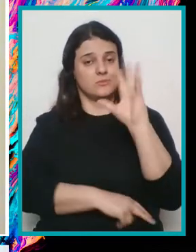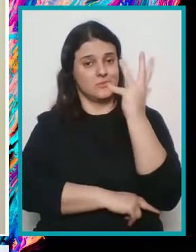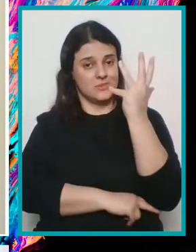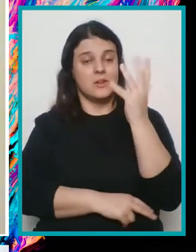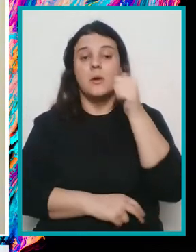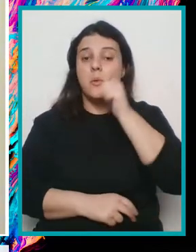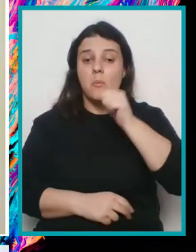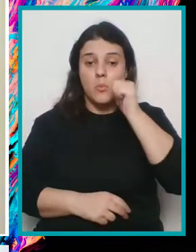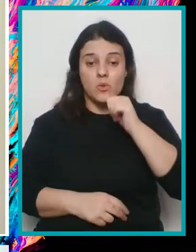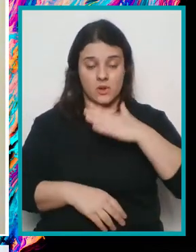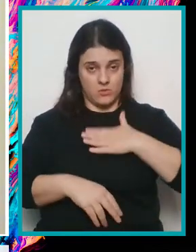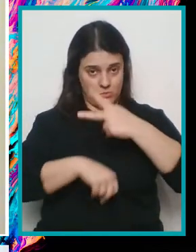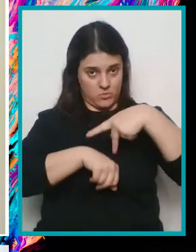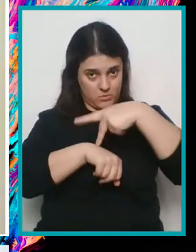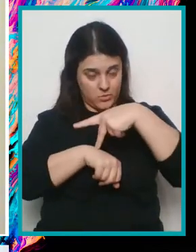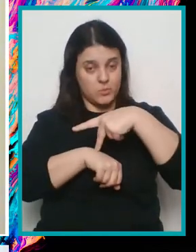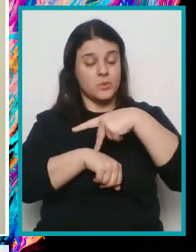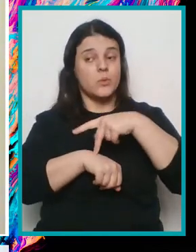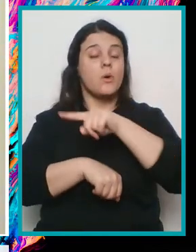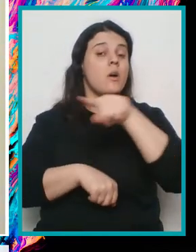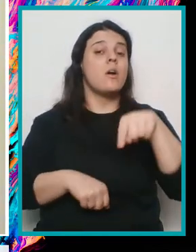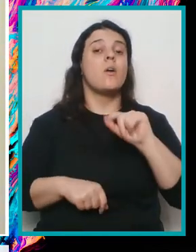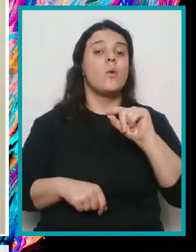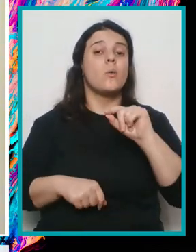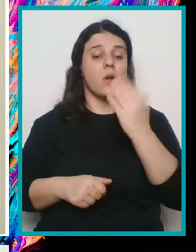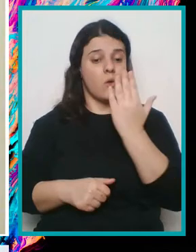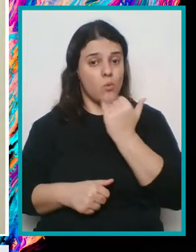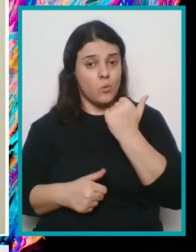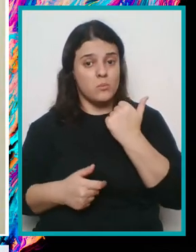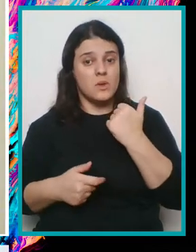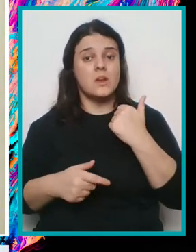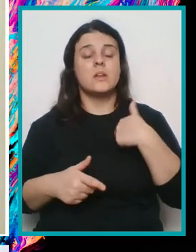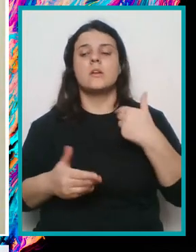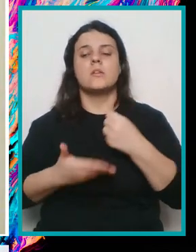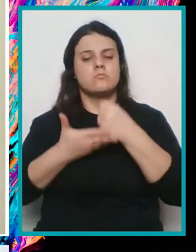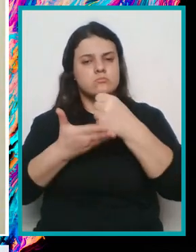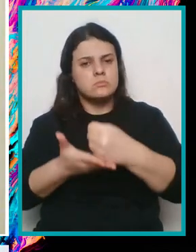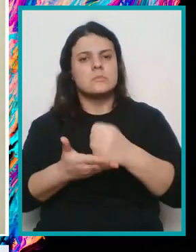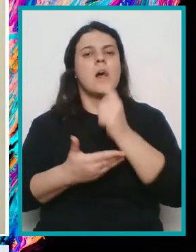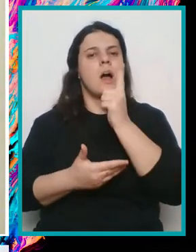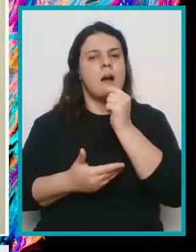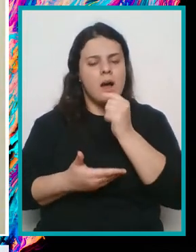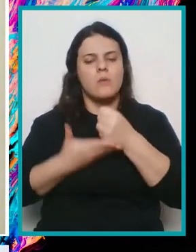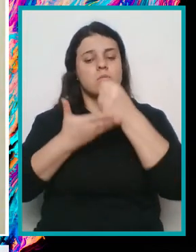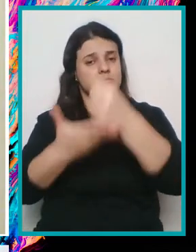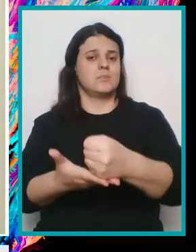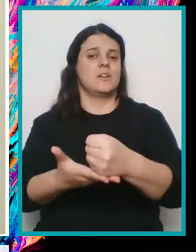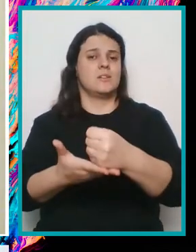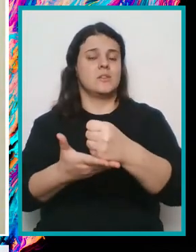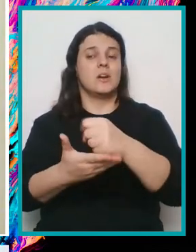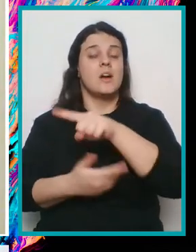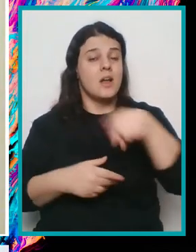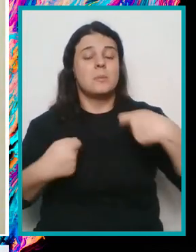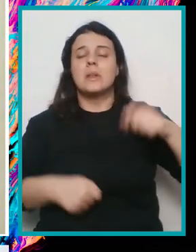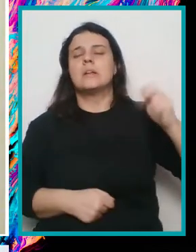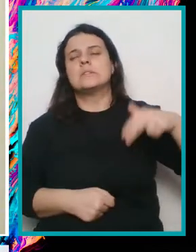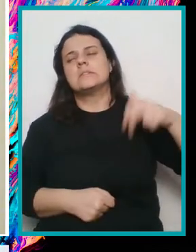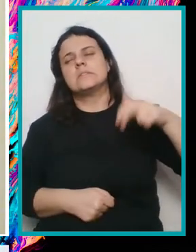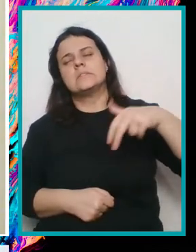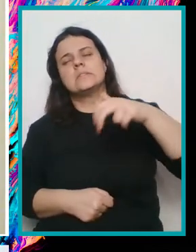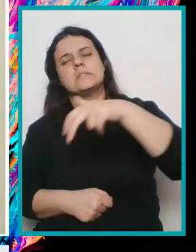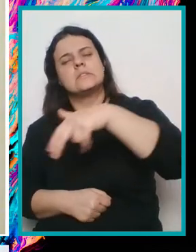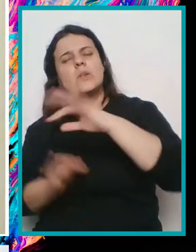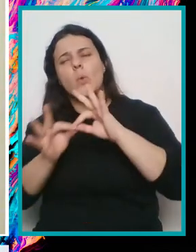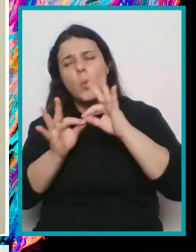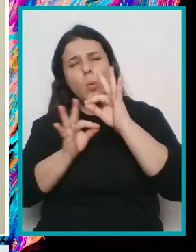crisis. So we are going to see more problems coming up. It's not about the primary effects that we see. That